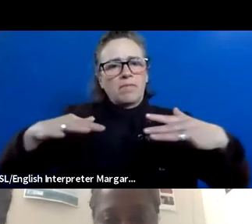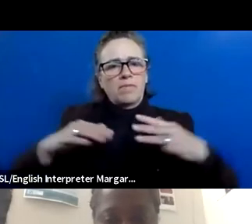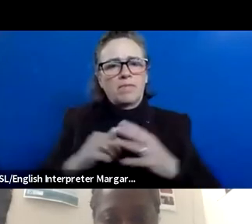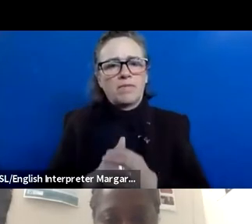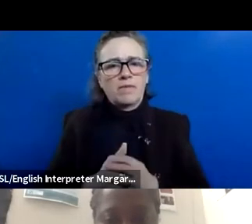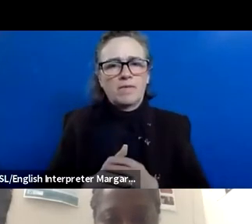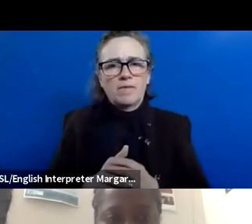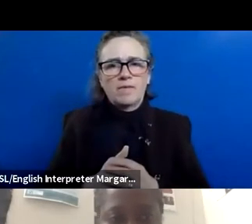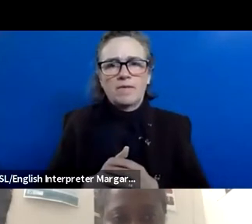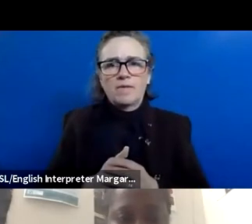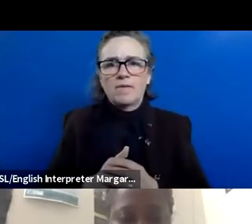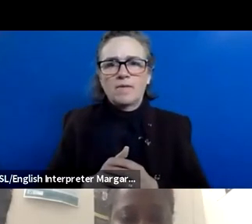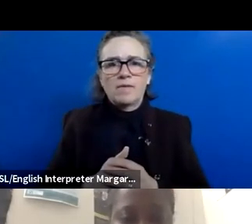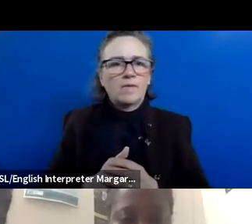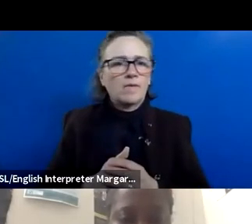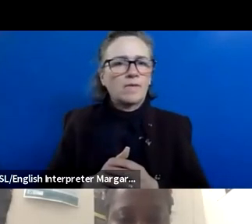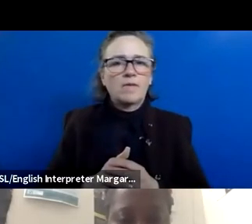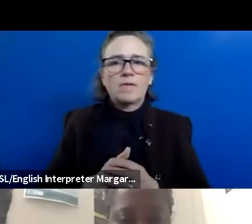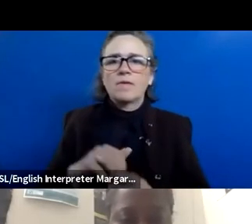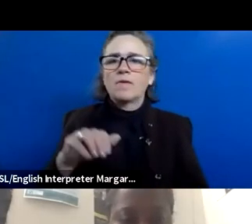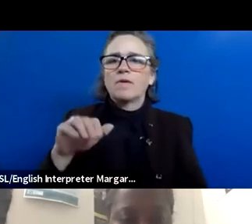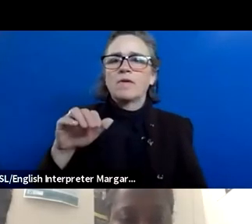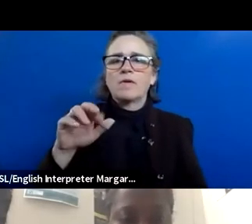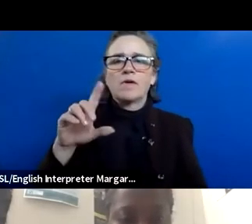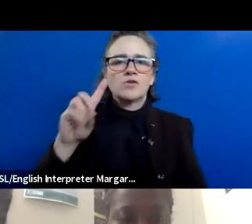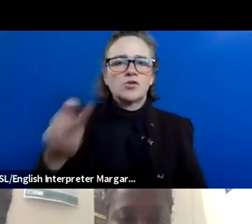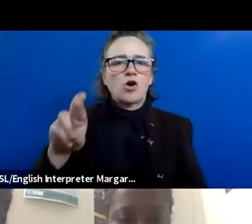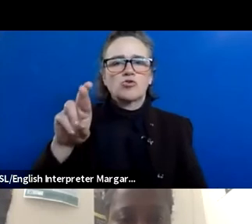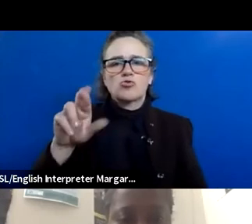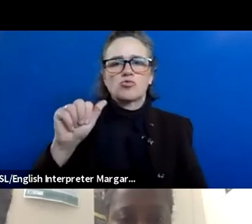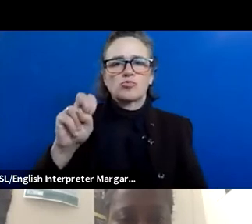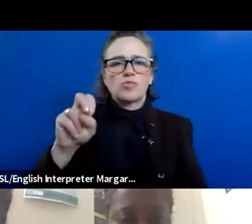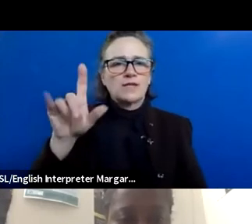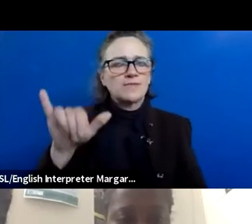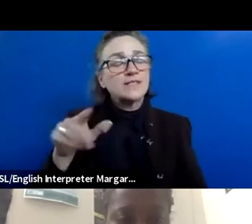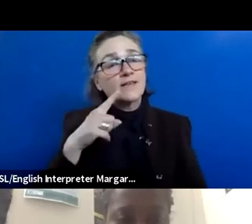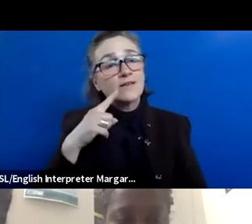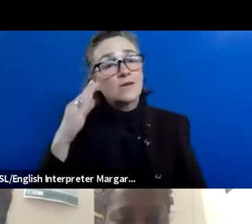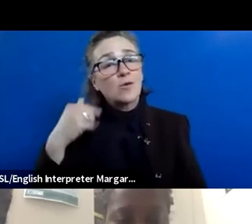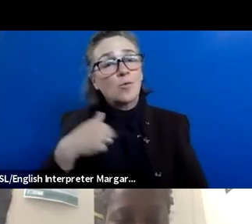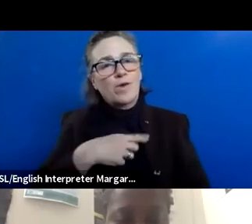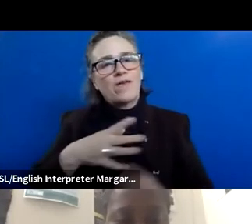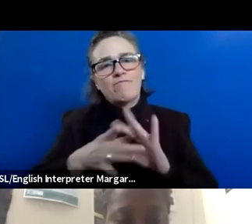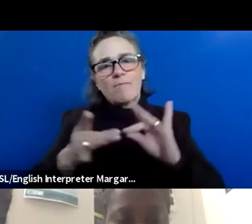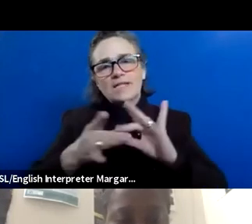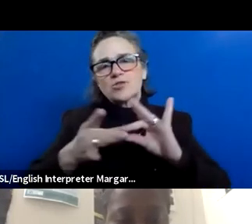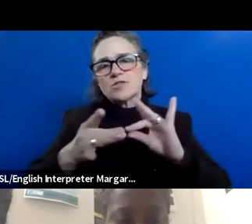know, Angela Davis has been mentioned a number of times, and you know, she's, you know, such